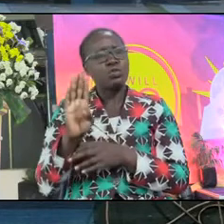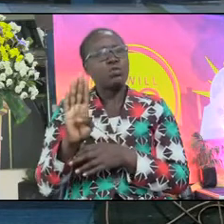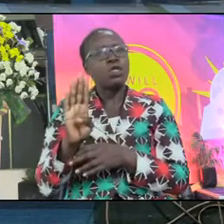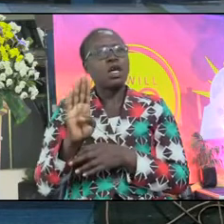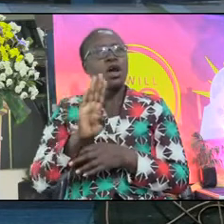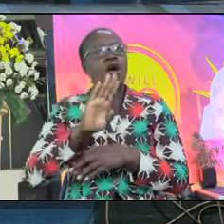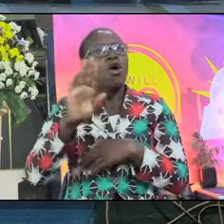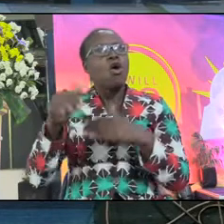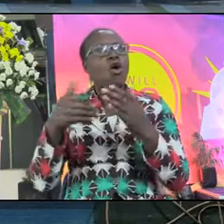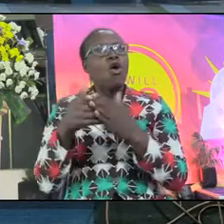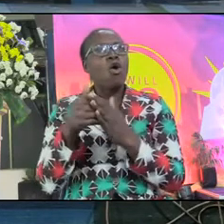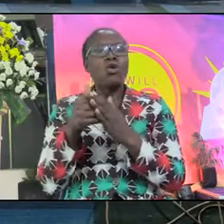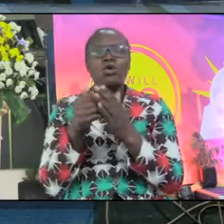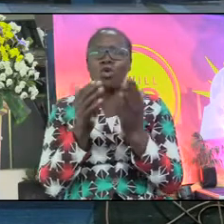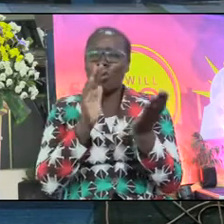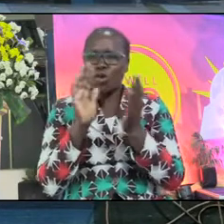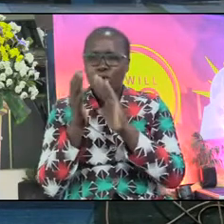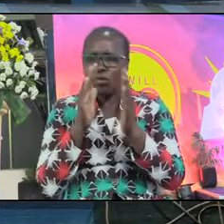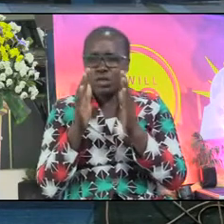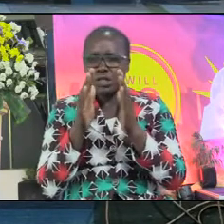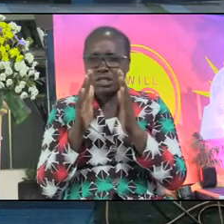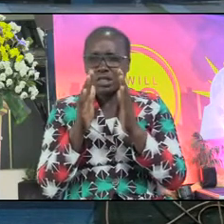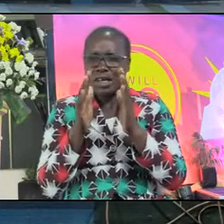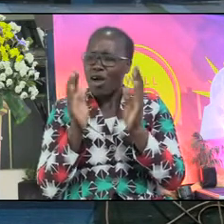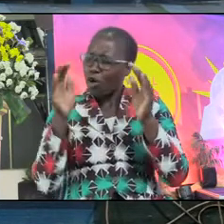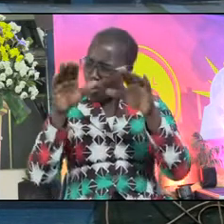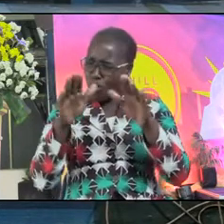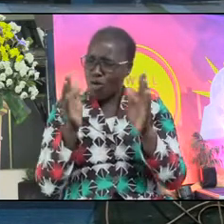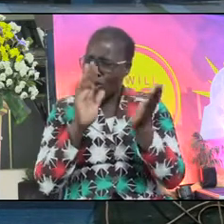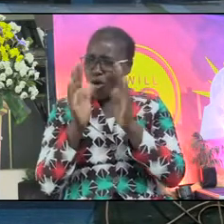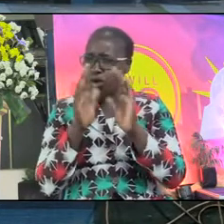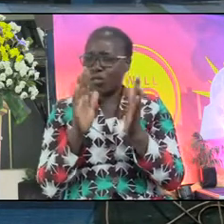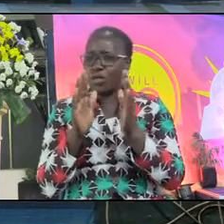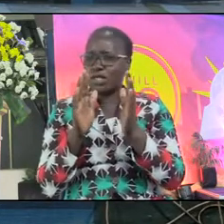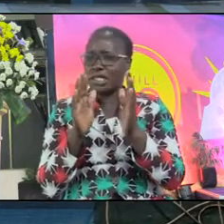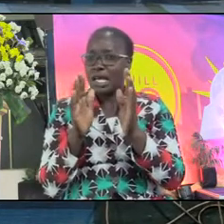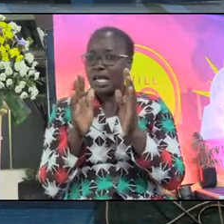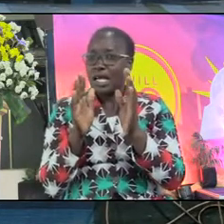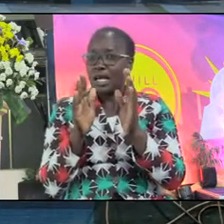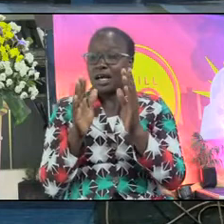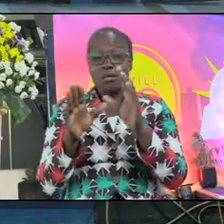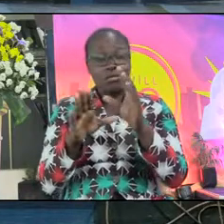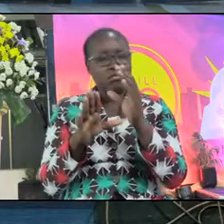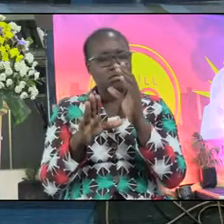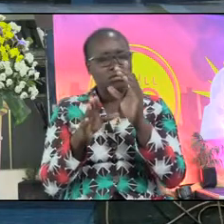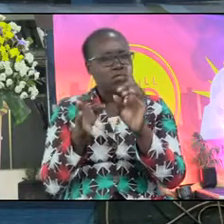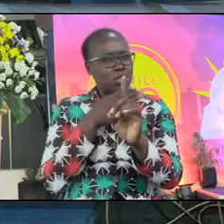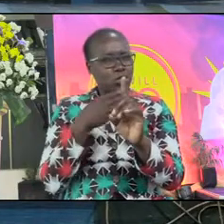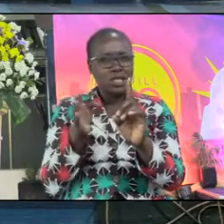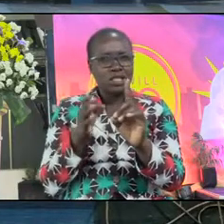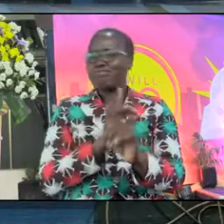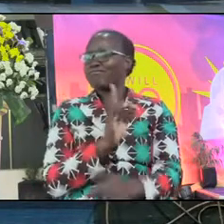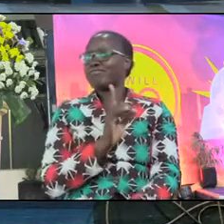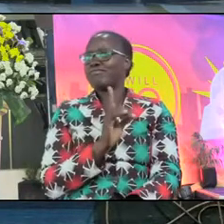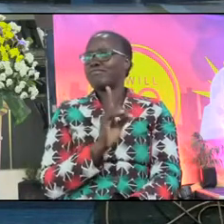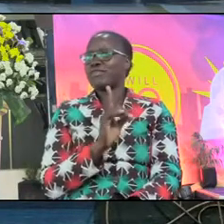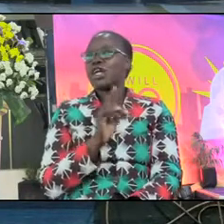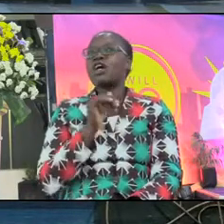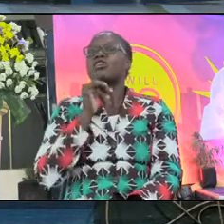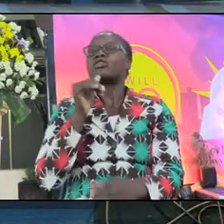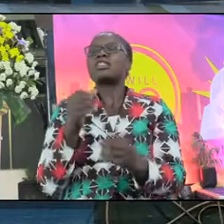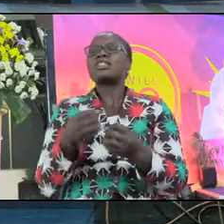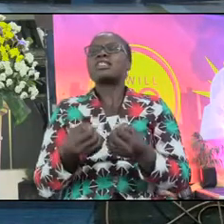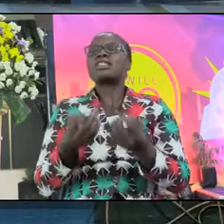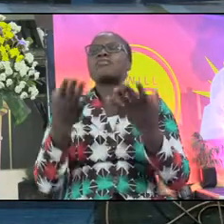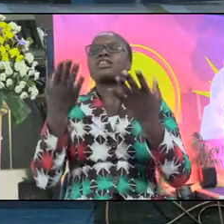be almost persuaded. We should totally give in to our